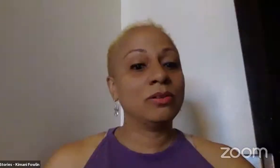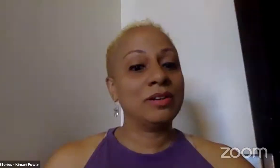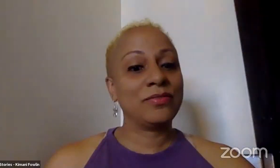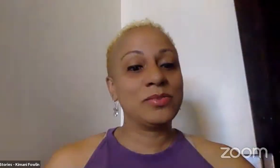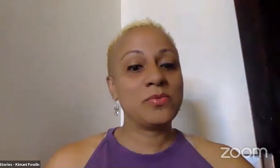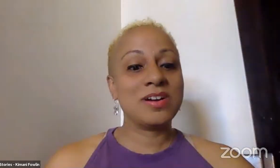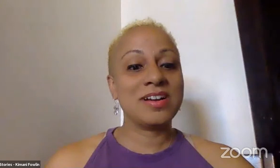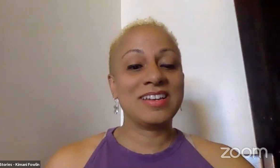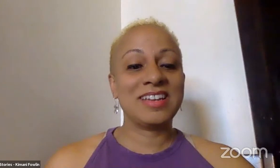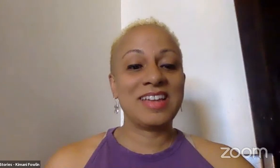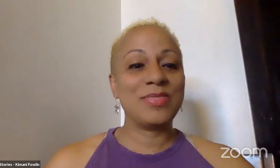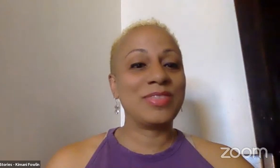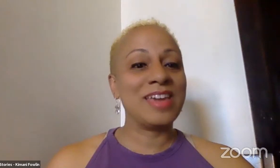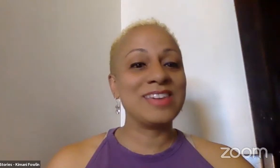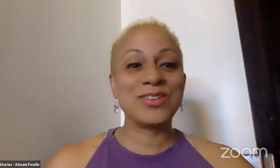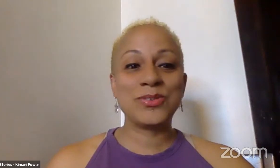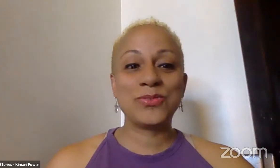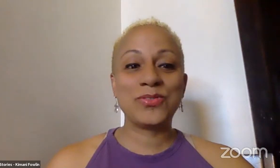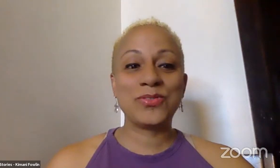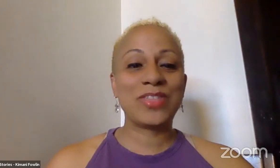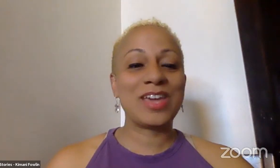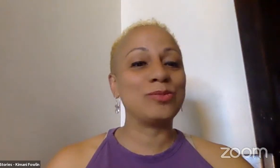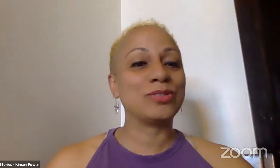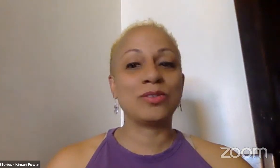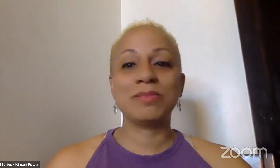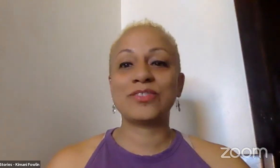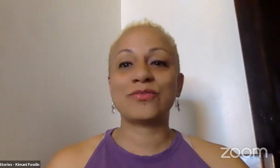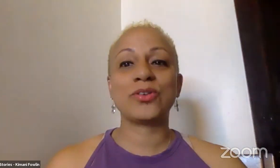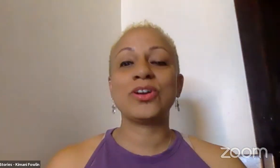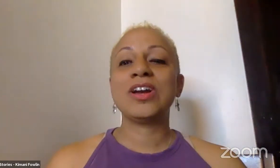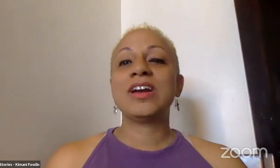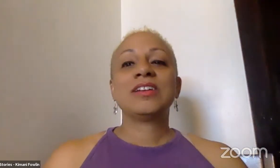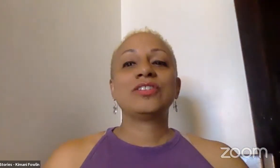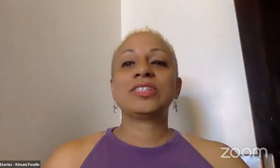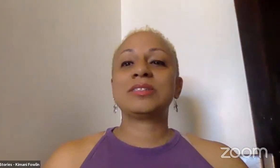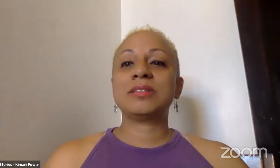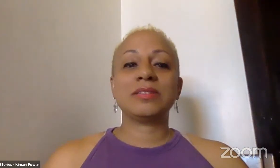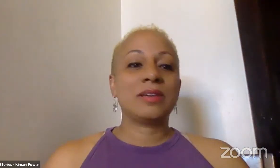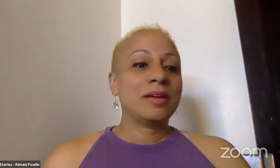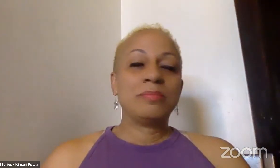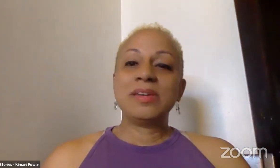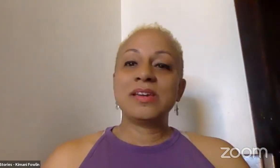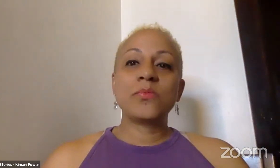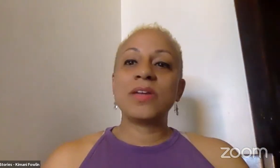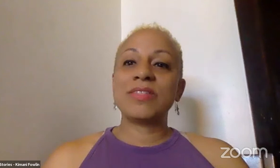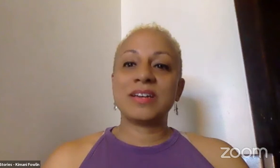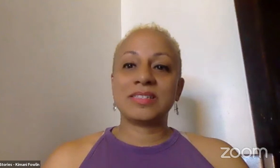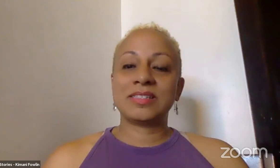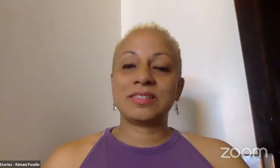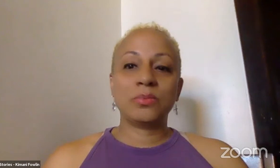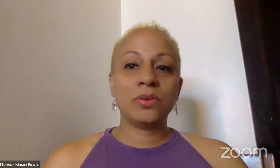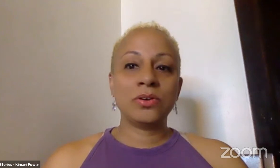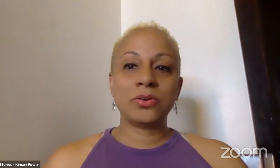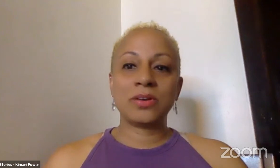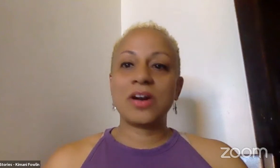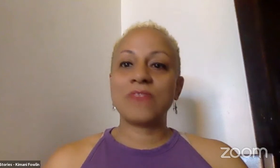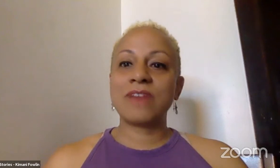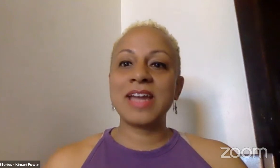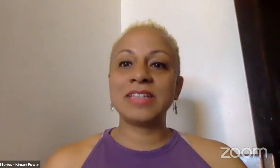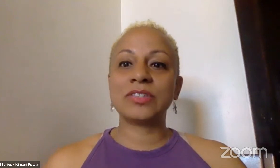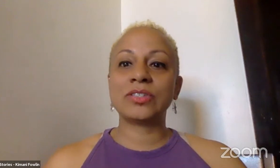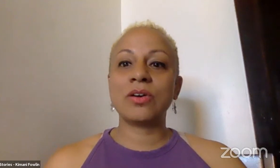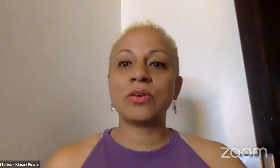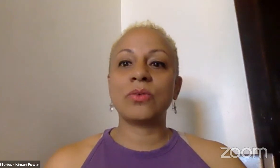Hello, everyone. And thank you. Thank you so much for just being with us. Woo!